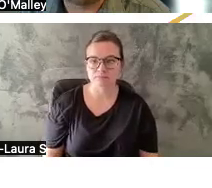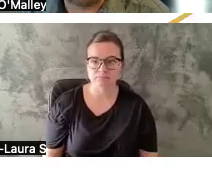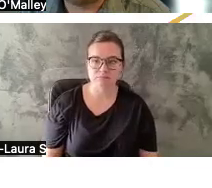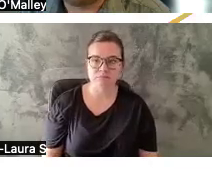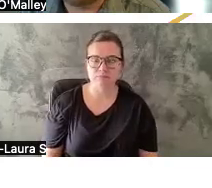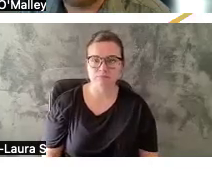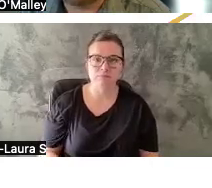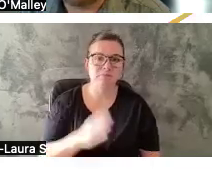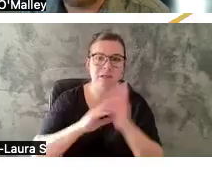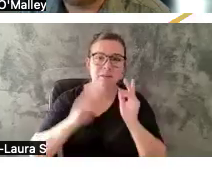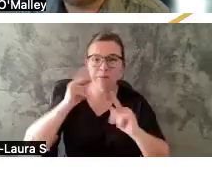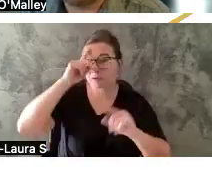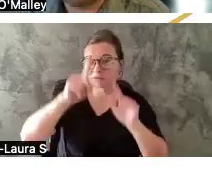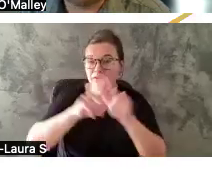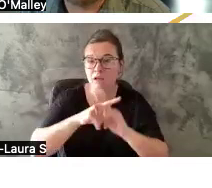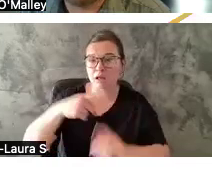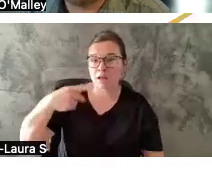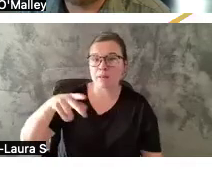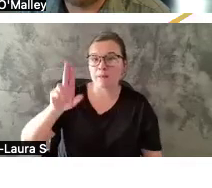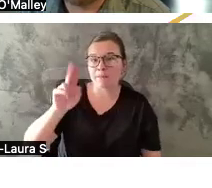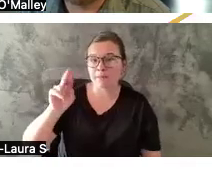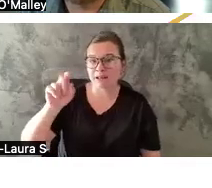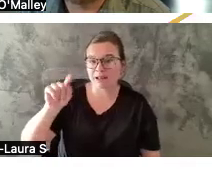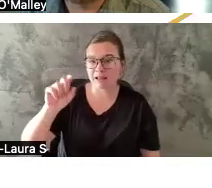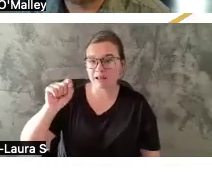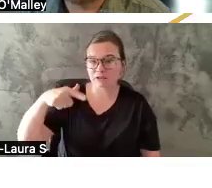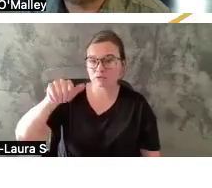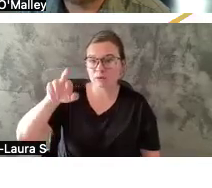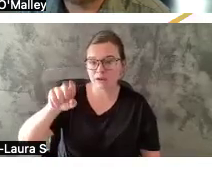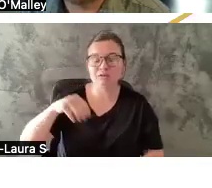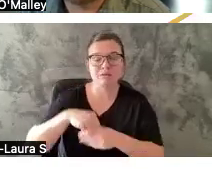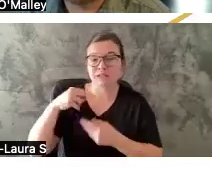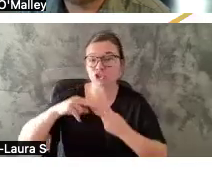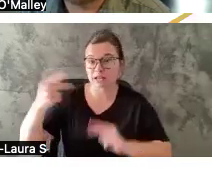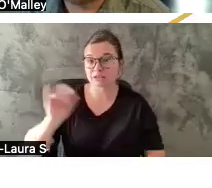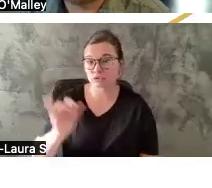Some people's mind jump to Punnett squares. See a lot of Punnett squares in genetics.